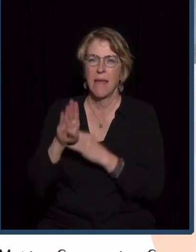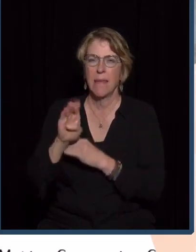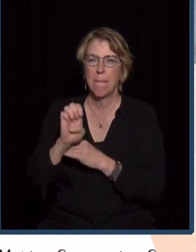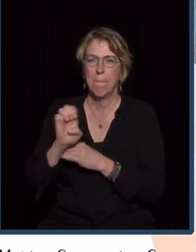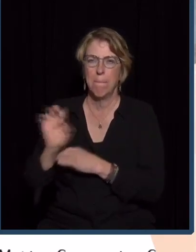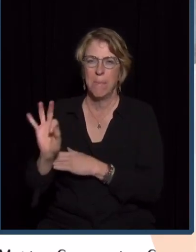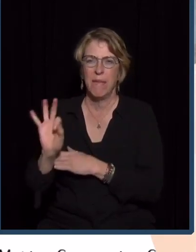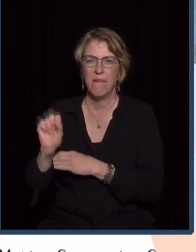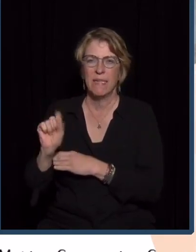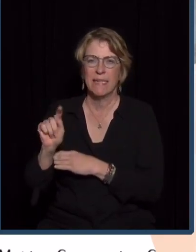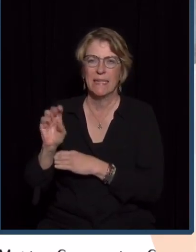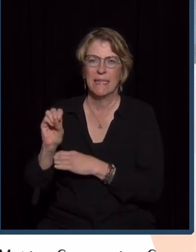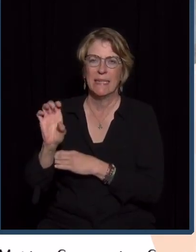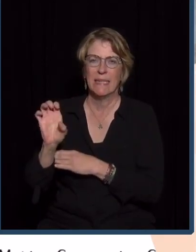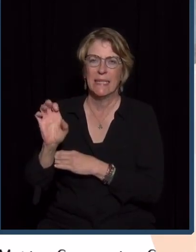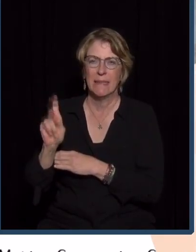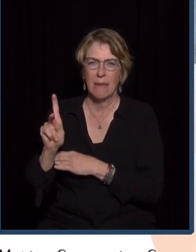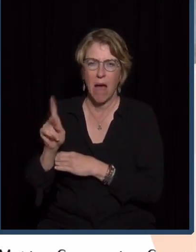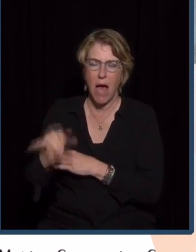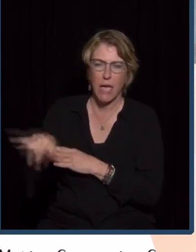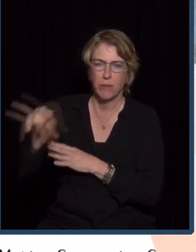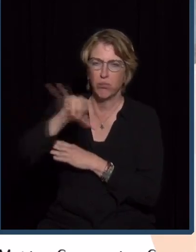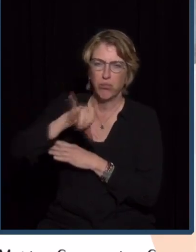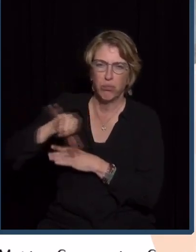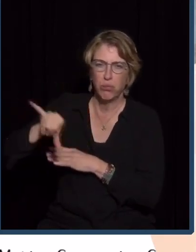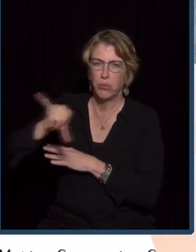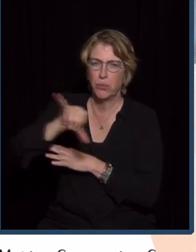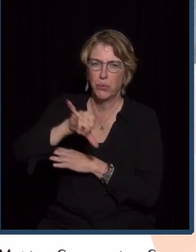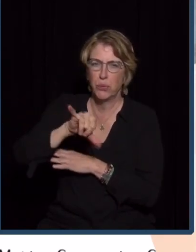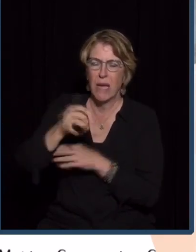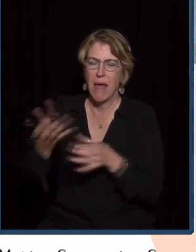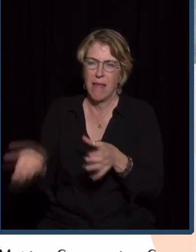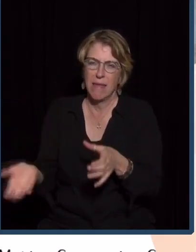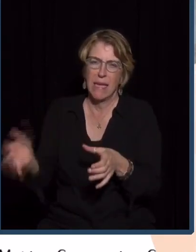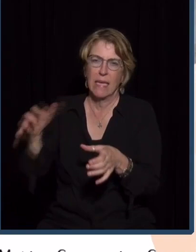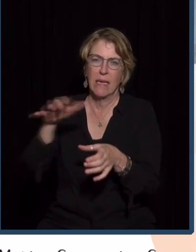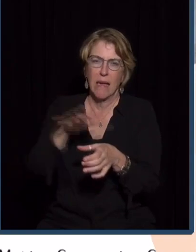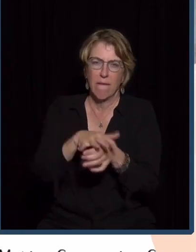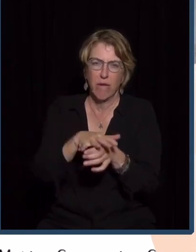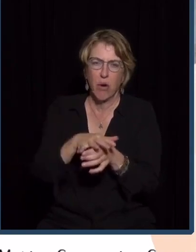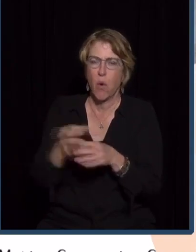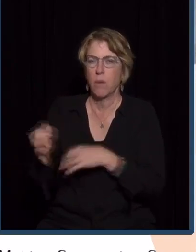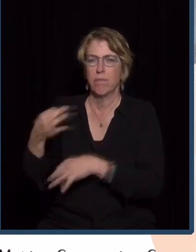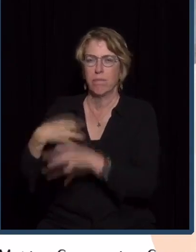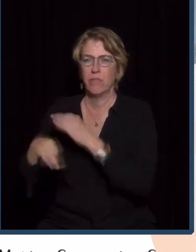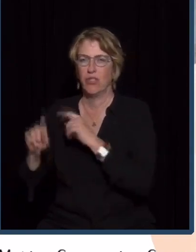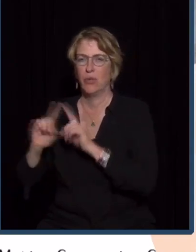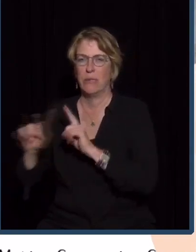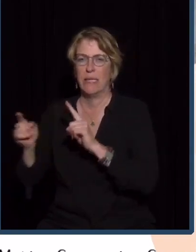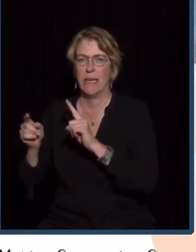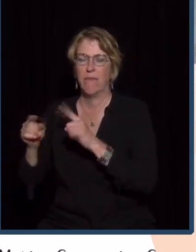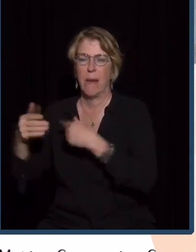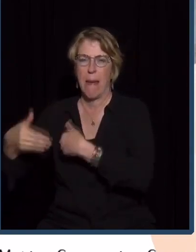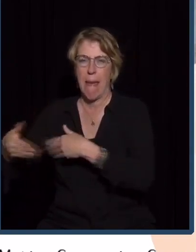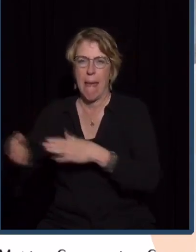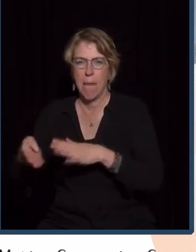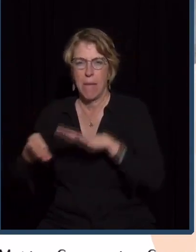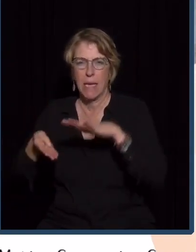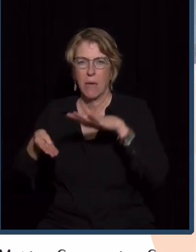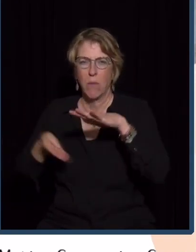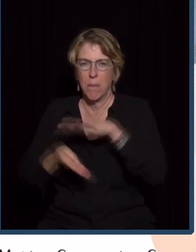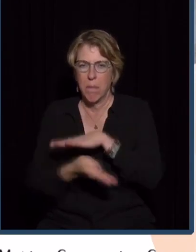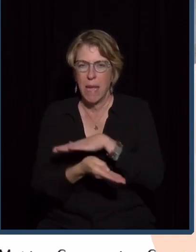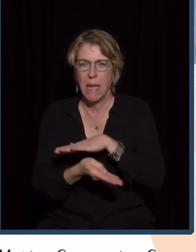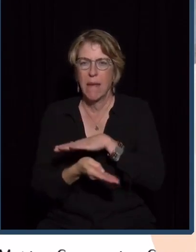is added in, you're able to cover this pan or put it into another pan and go right into the oven, and we cook that for about 3